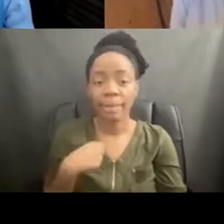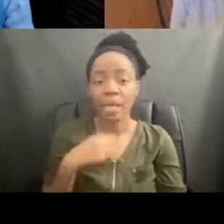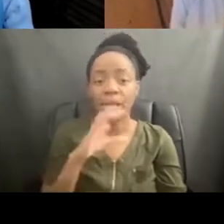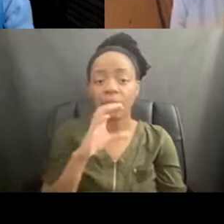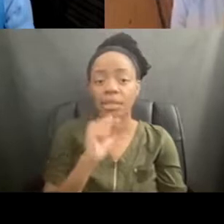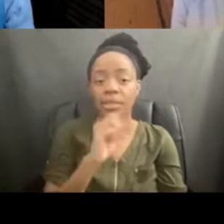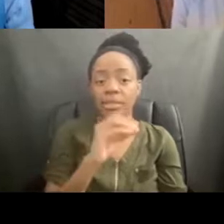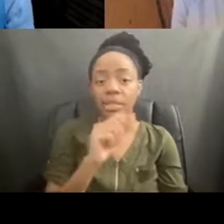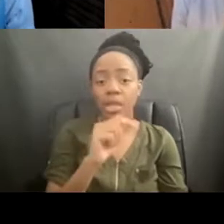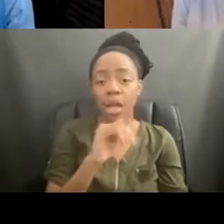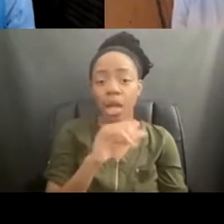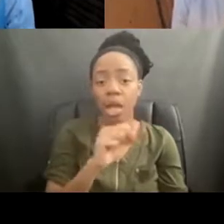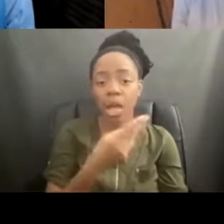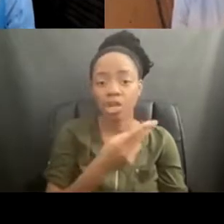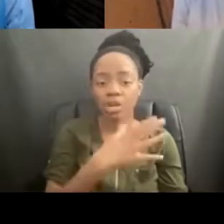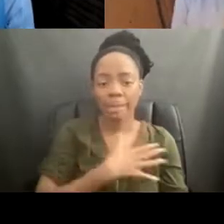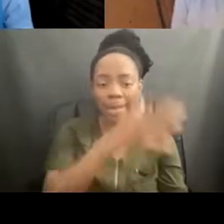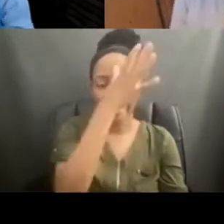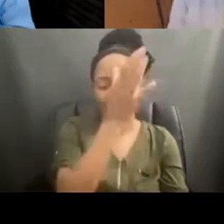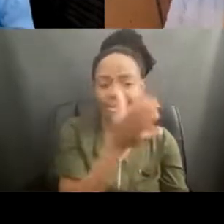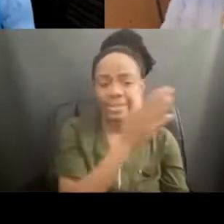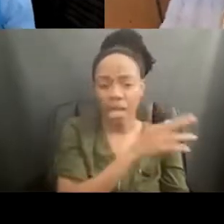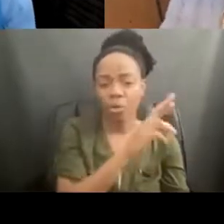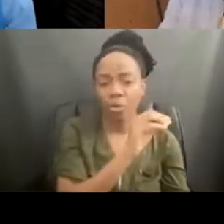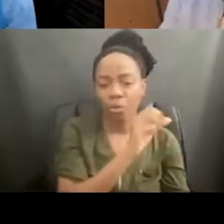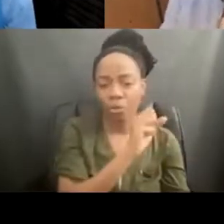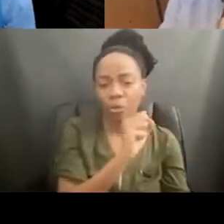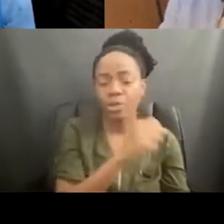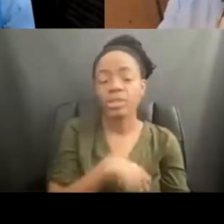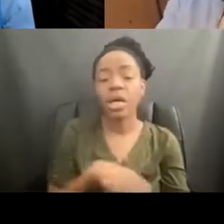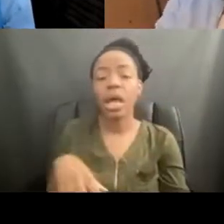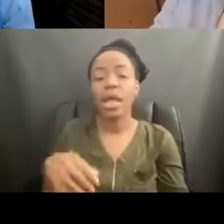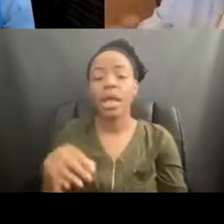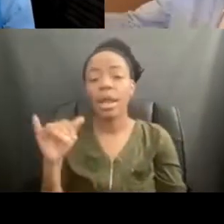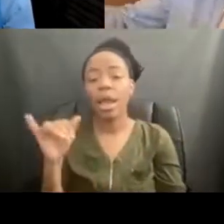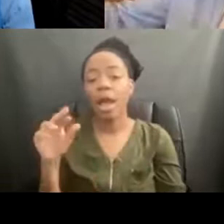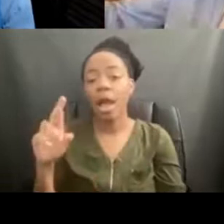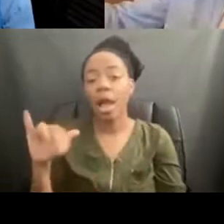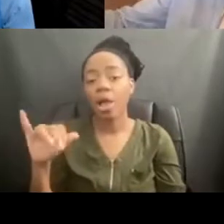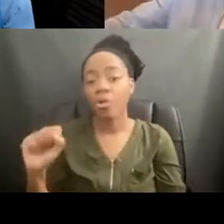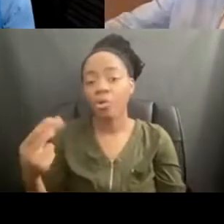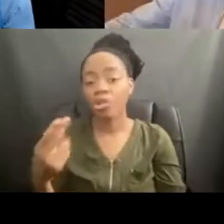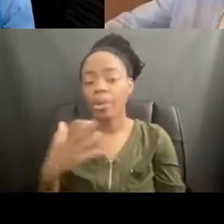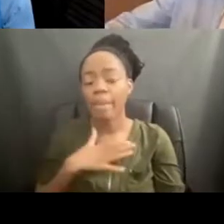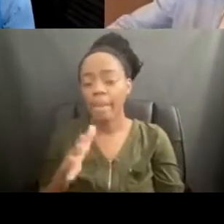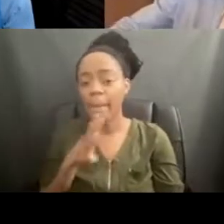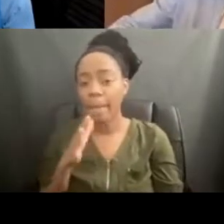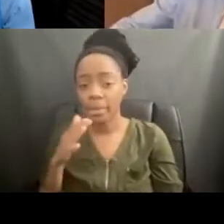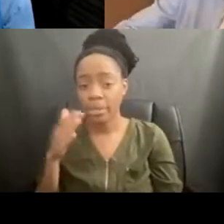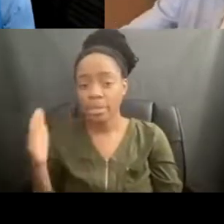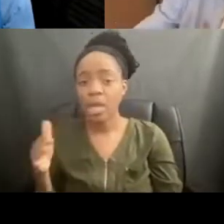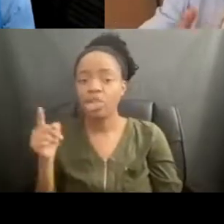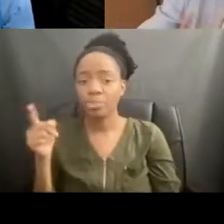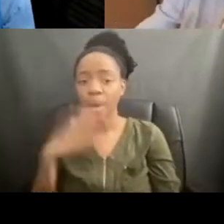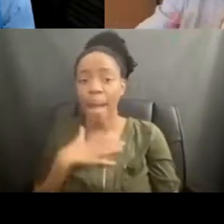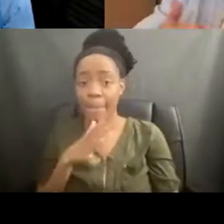my father's side, on the Ross side, and Irish on my mother's side. My mother was a Canadian, and because